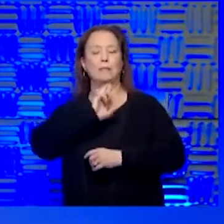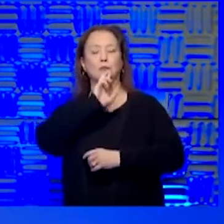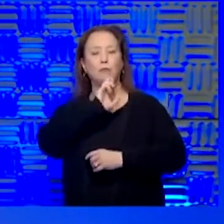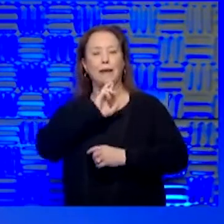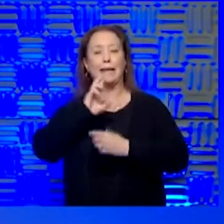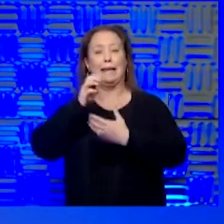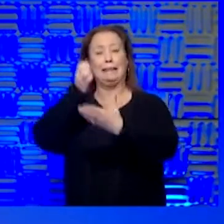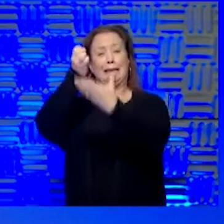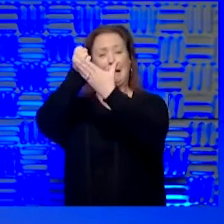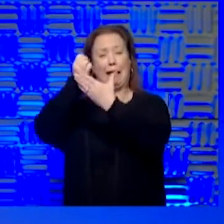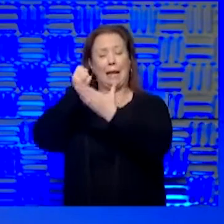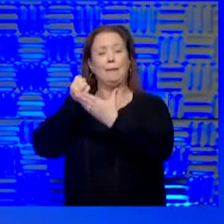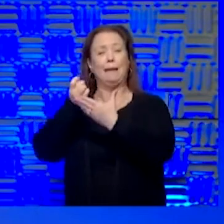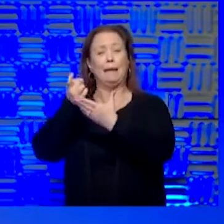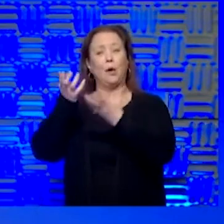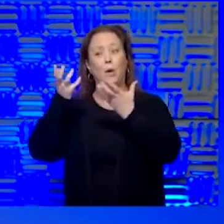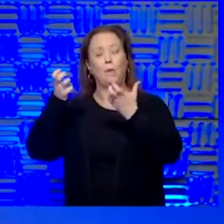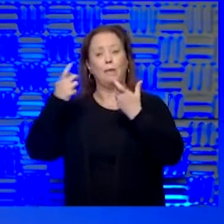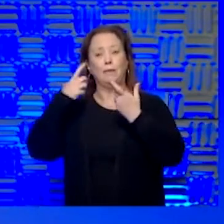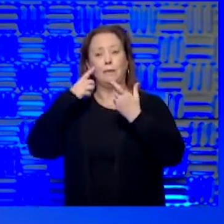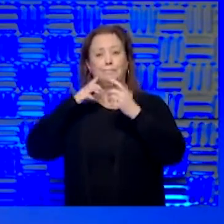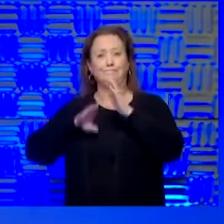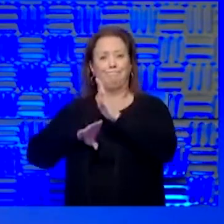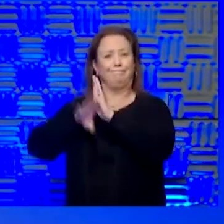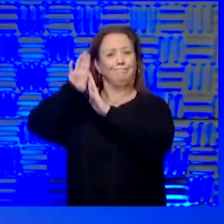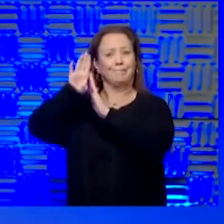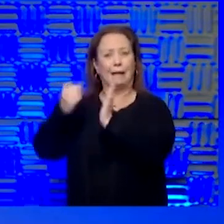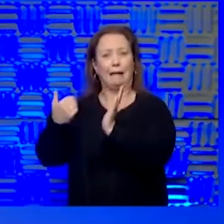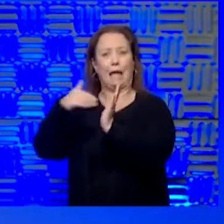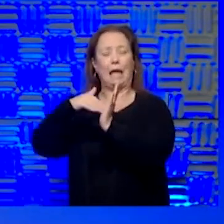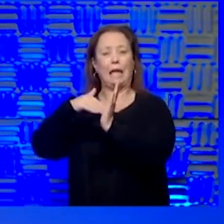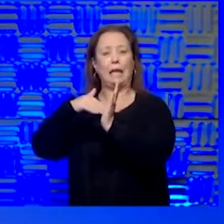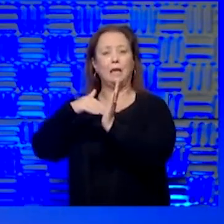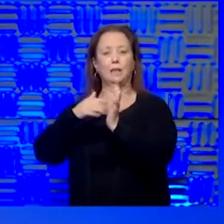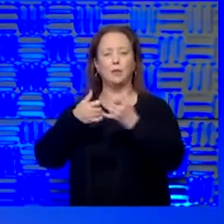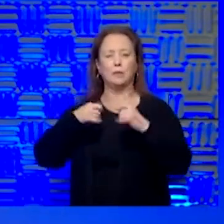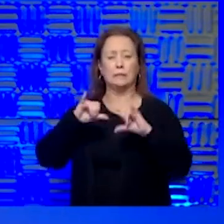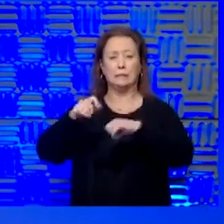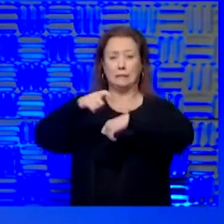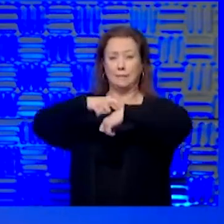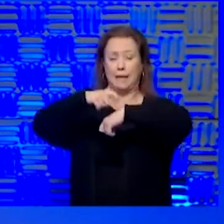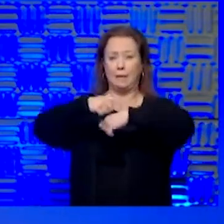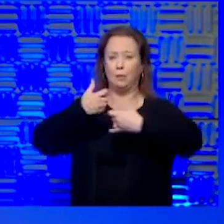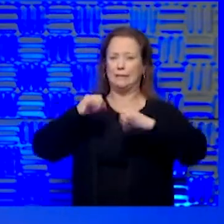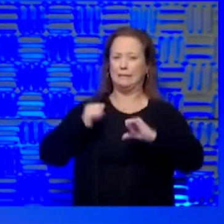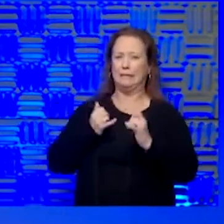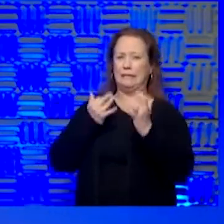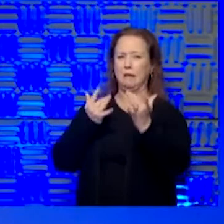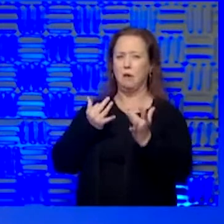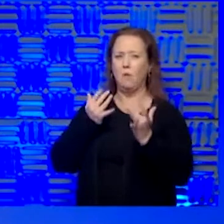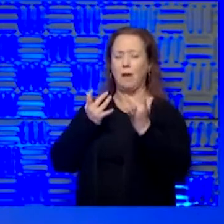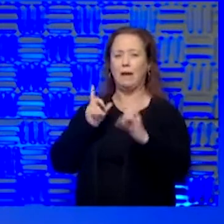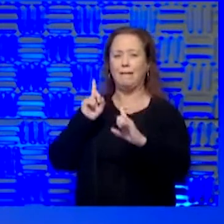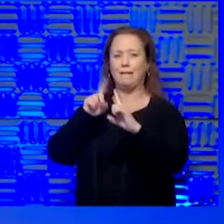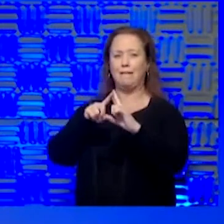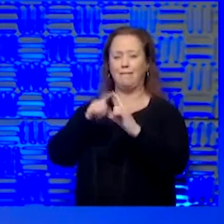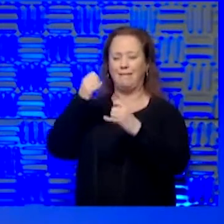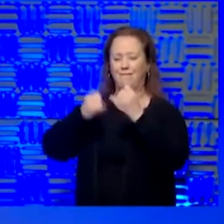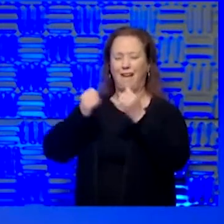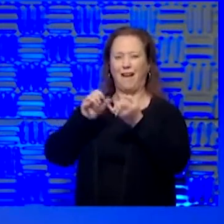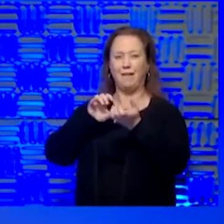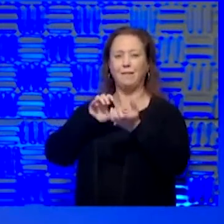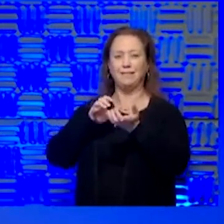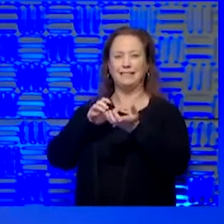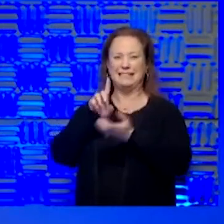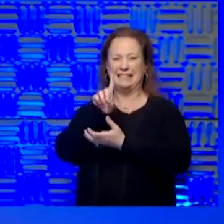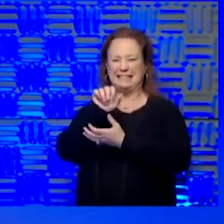our economy to flourish. I think there's still a little bit of time. We still need to wait for the final amount of data. We have